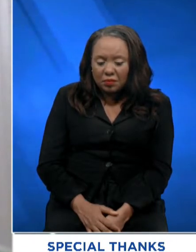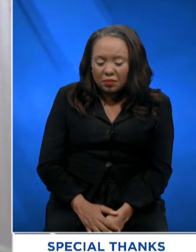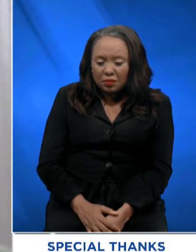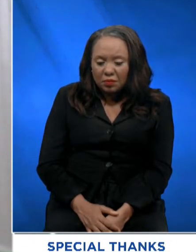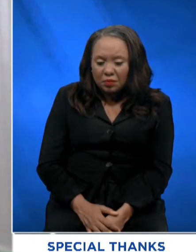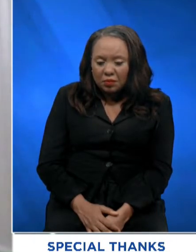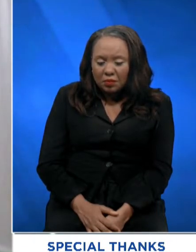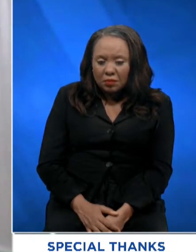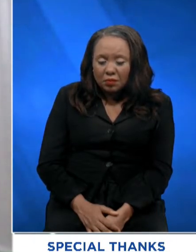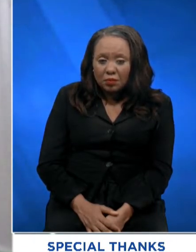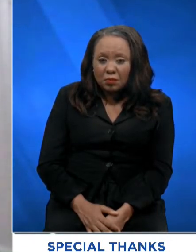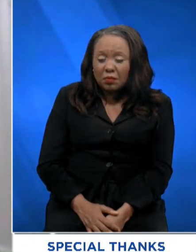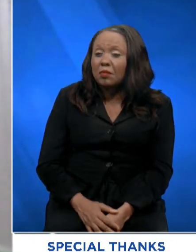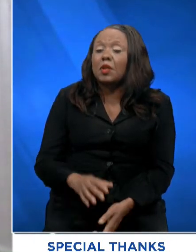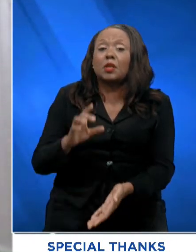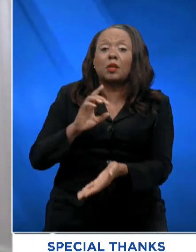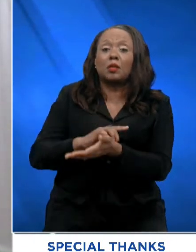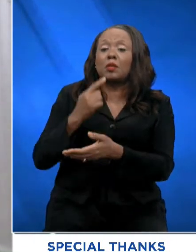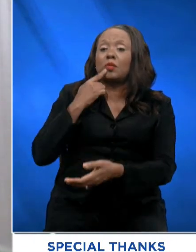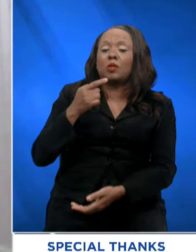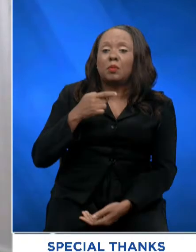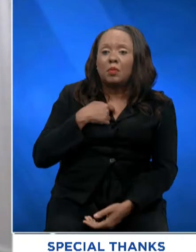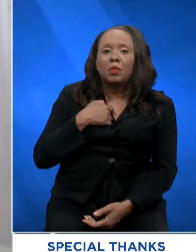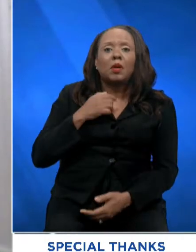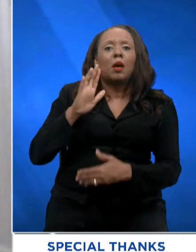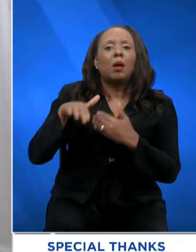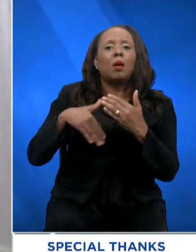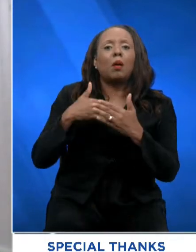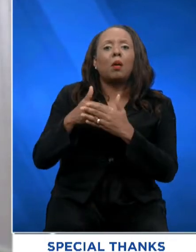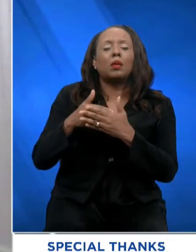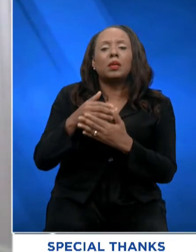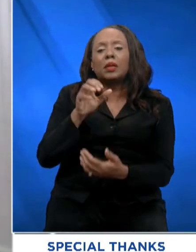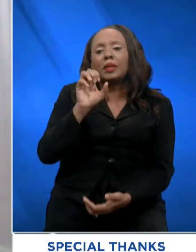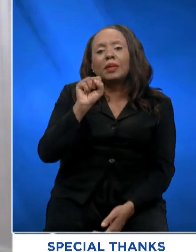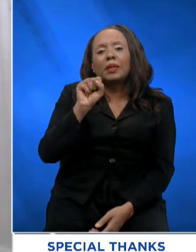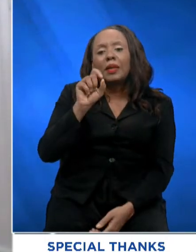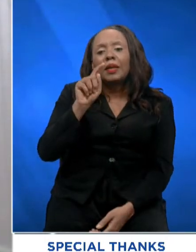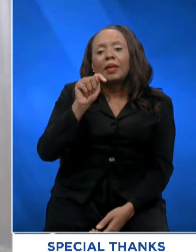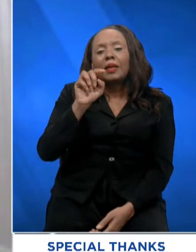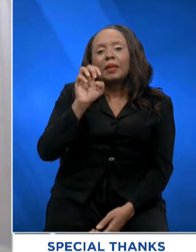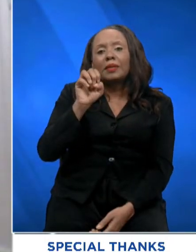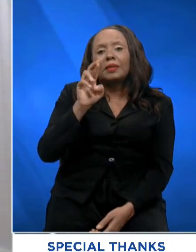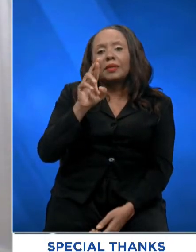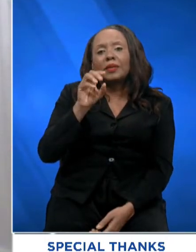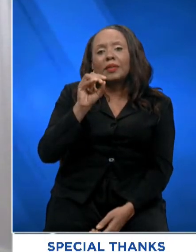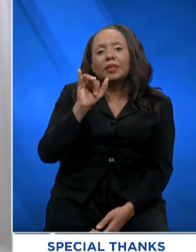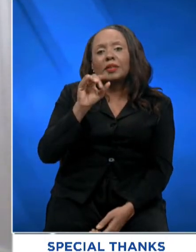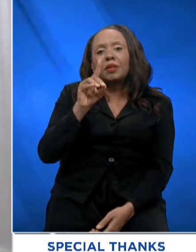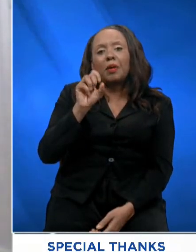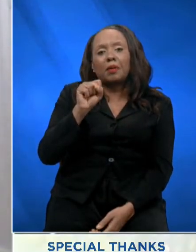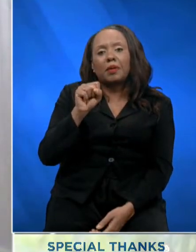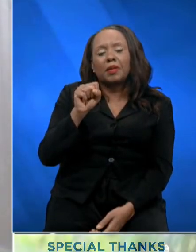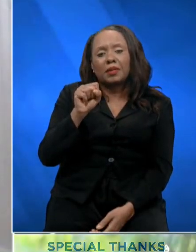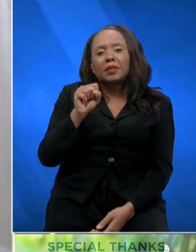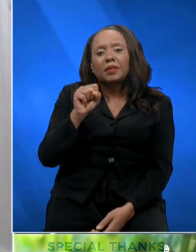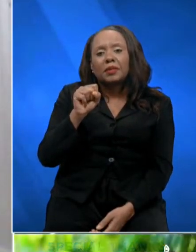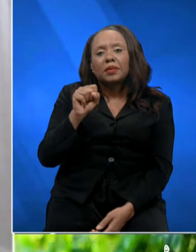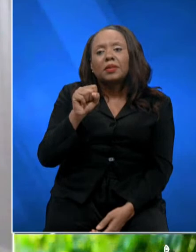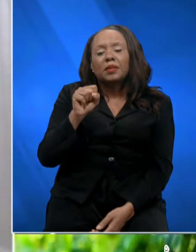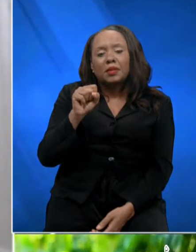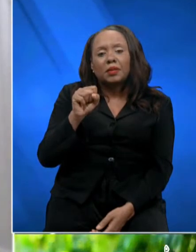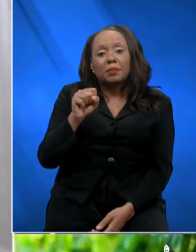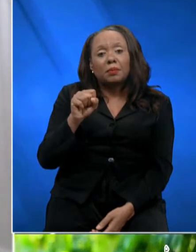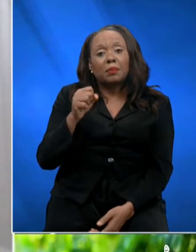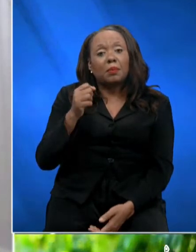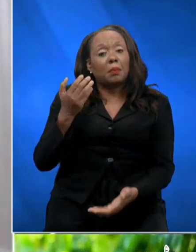eyes before, probably those that could have damaged the retina from both, could have damaged the optic